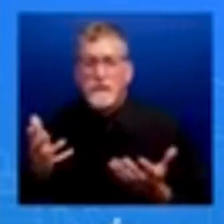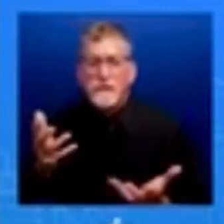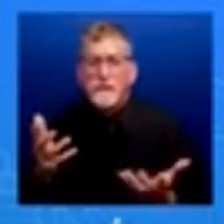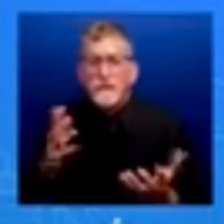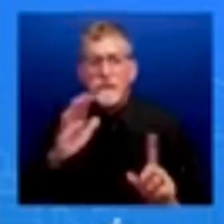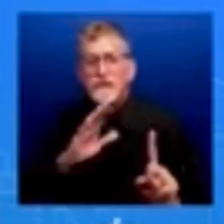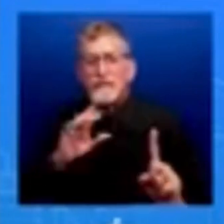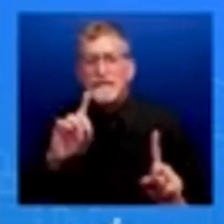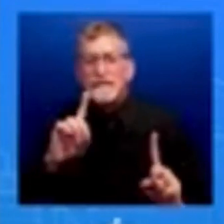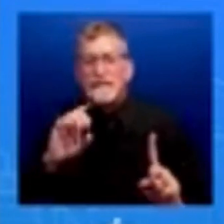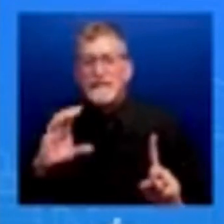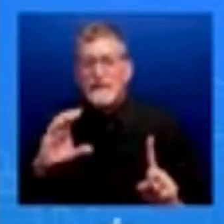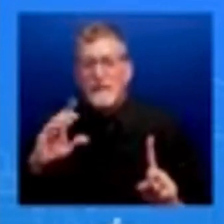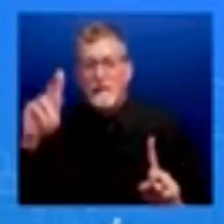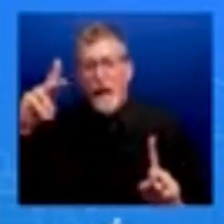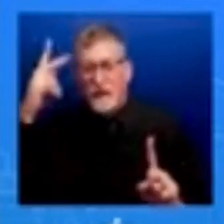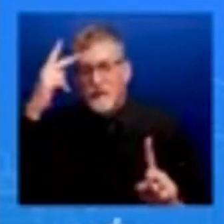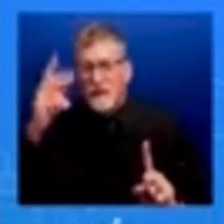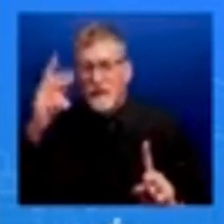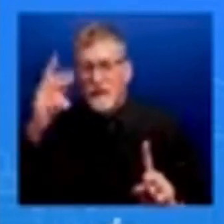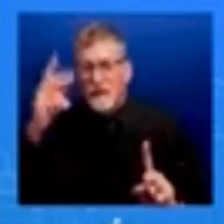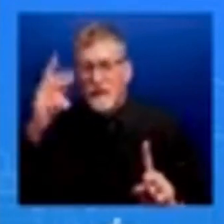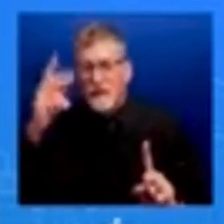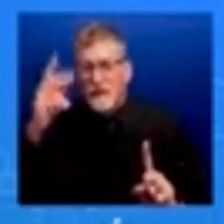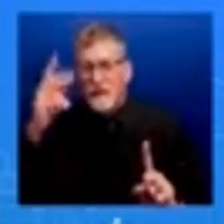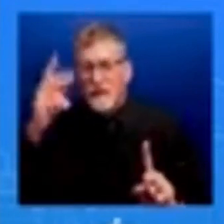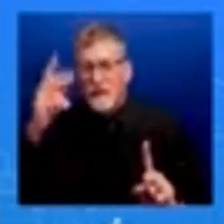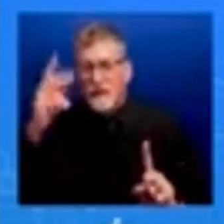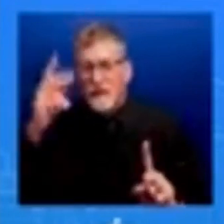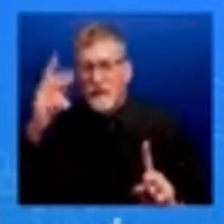wondering if he is supportive of this bill.